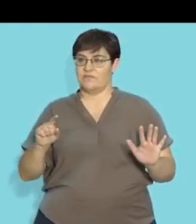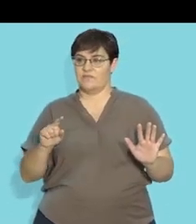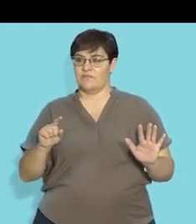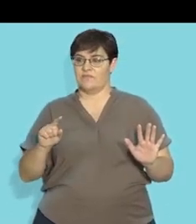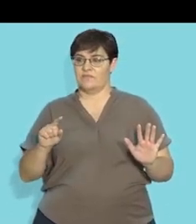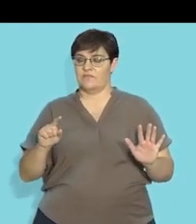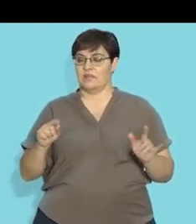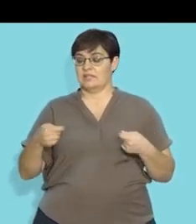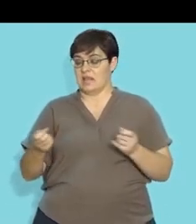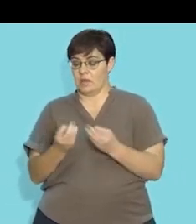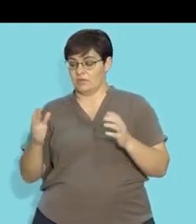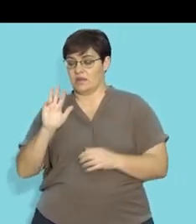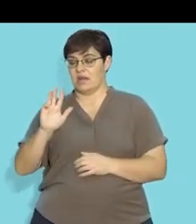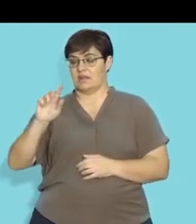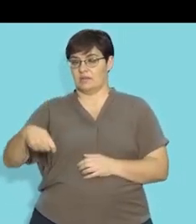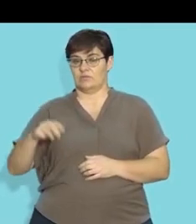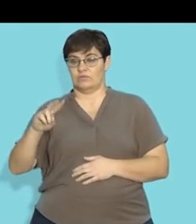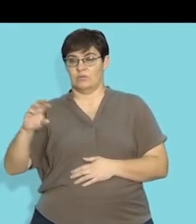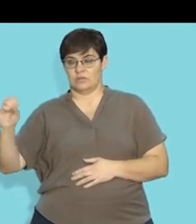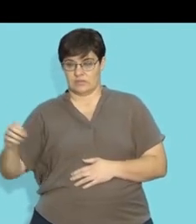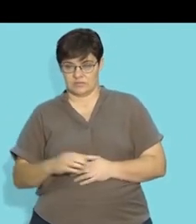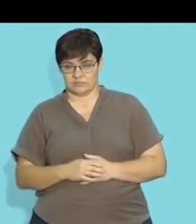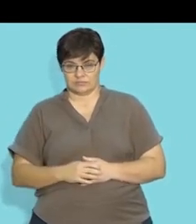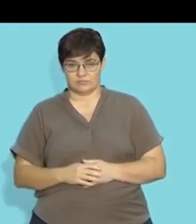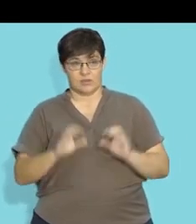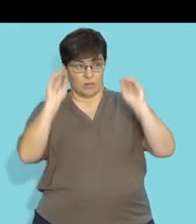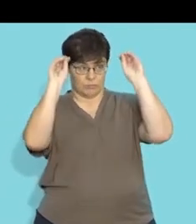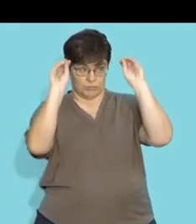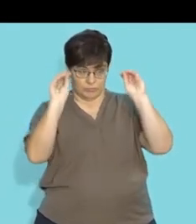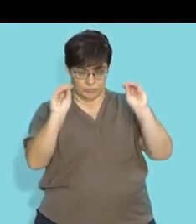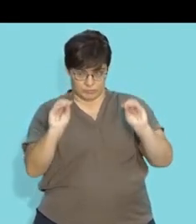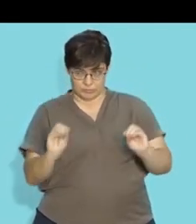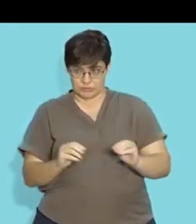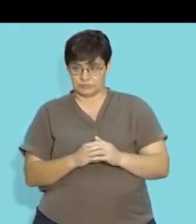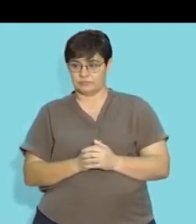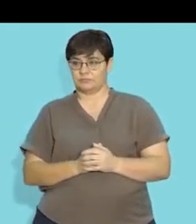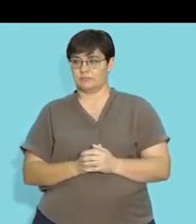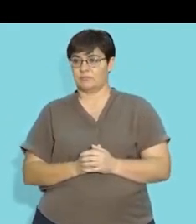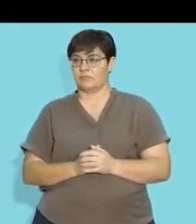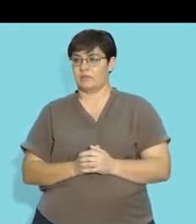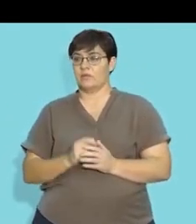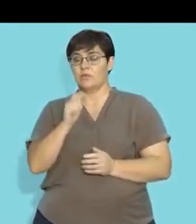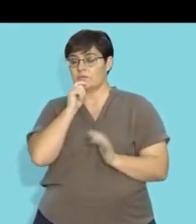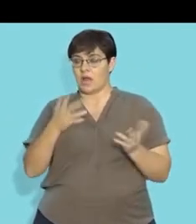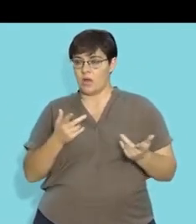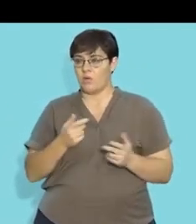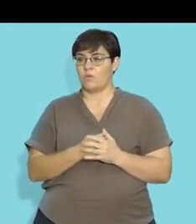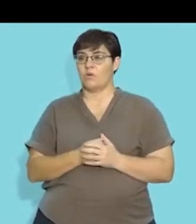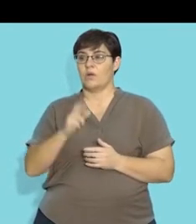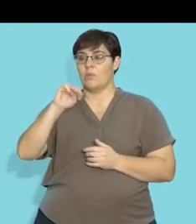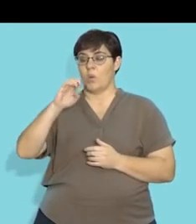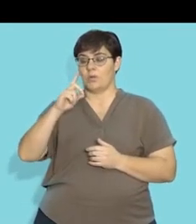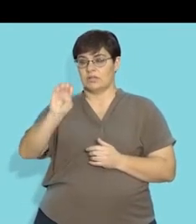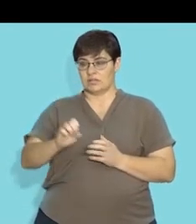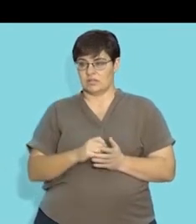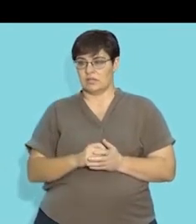5 staff members, 9,200. Okay, how we put our data? We put our data using the mode, then the